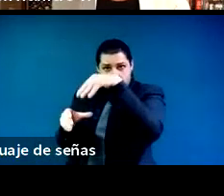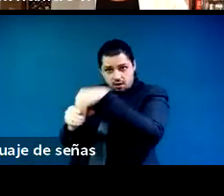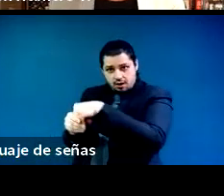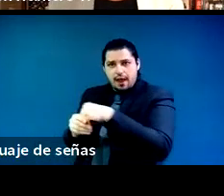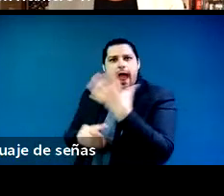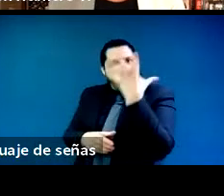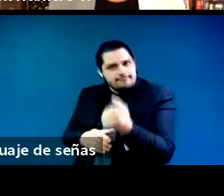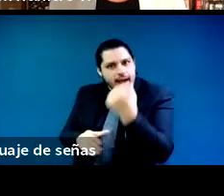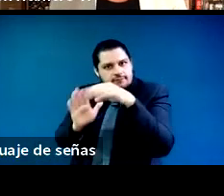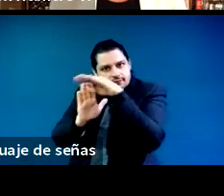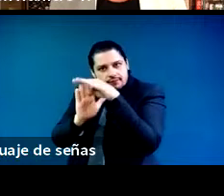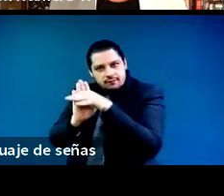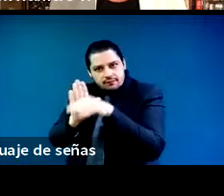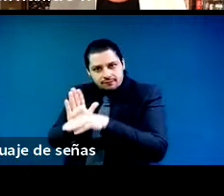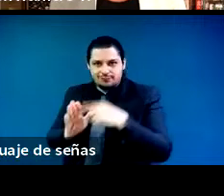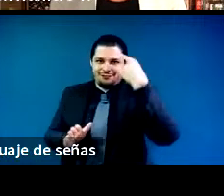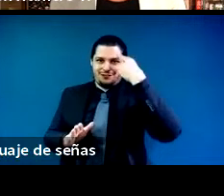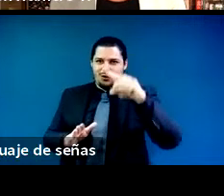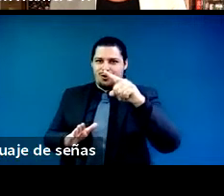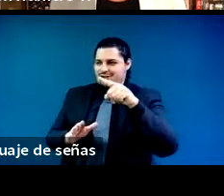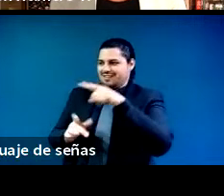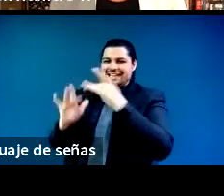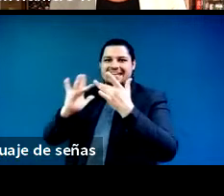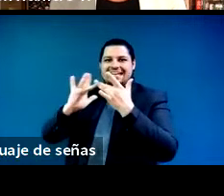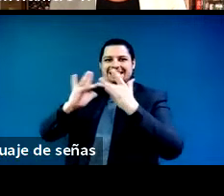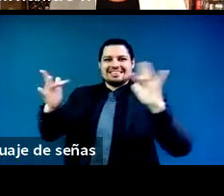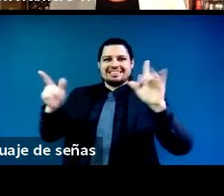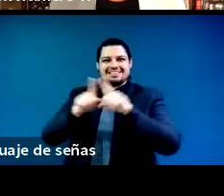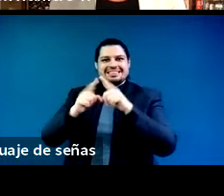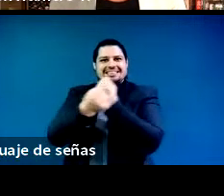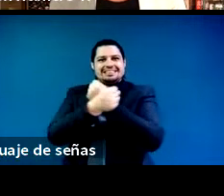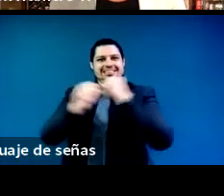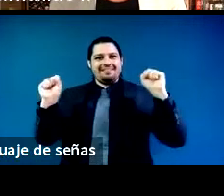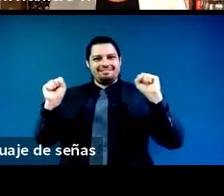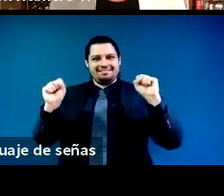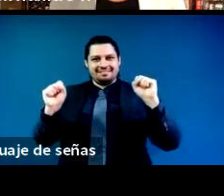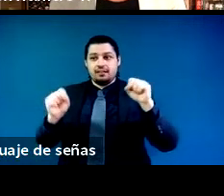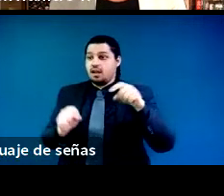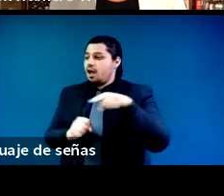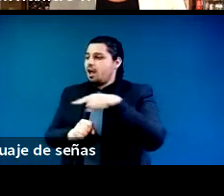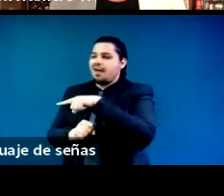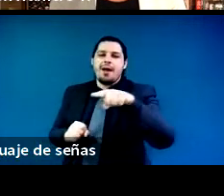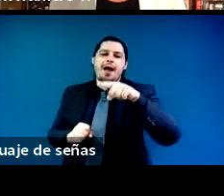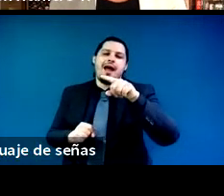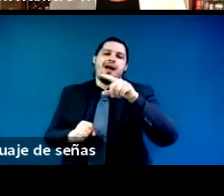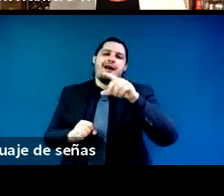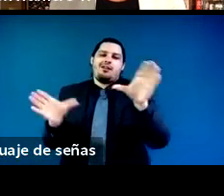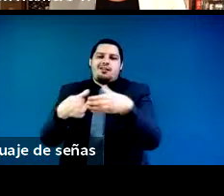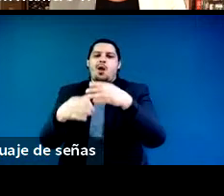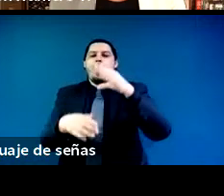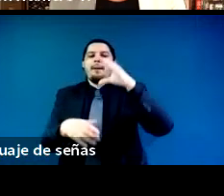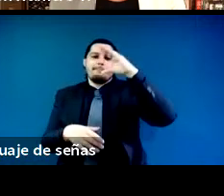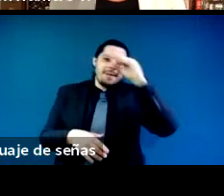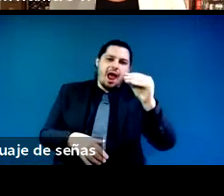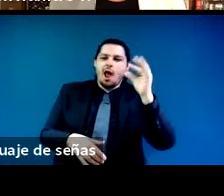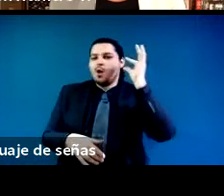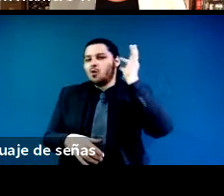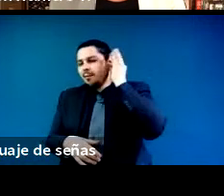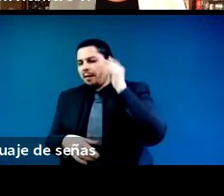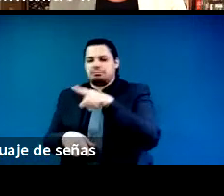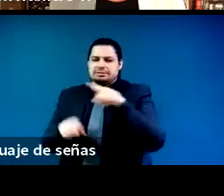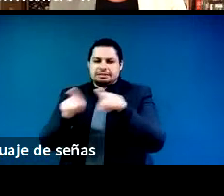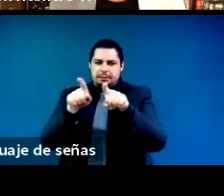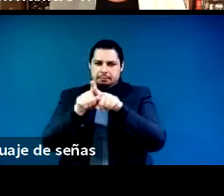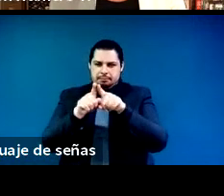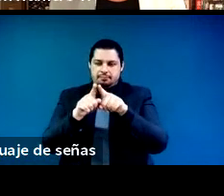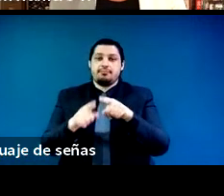But I can promise you to dig a little bit further, but we don't have a Dutch funded program, but I'm sure that they are global